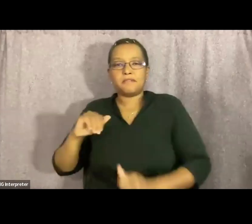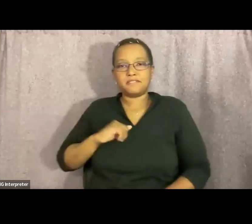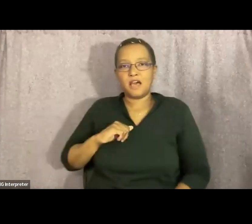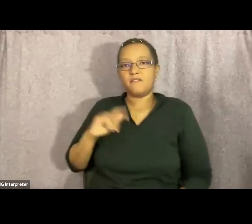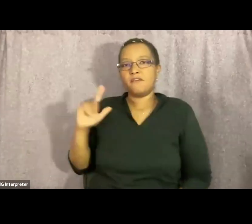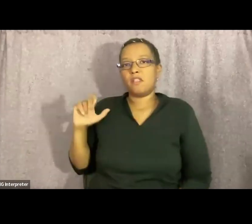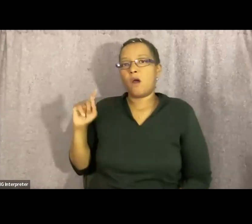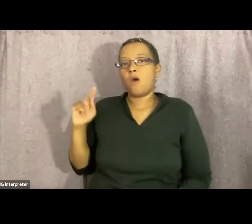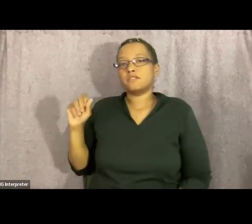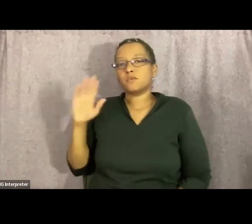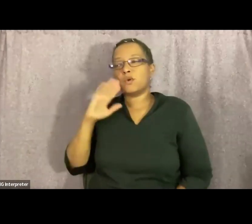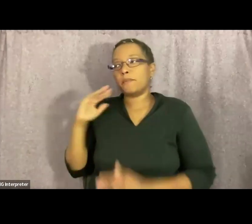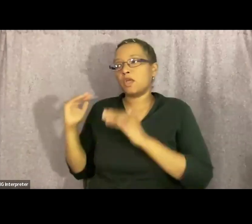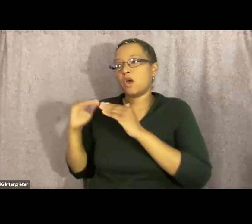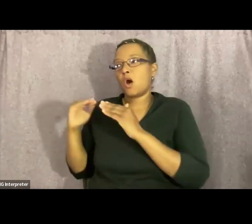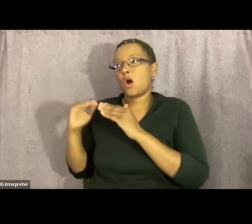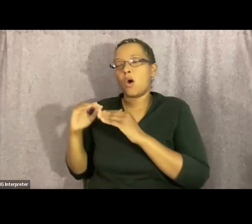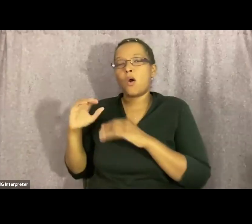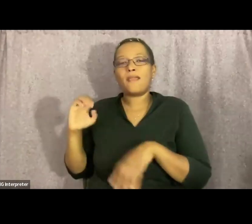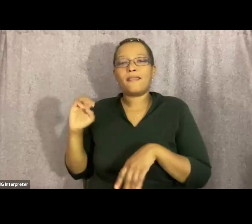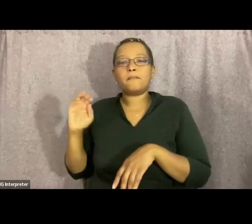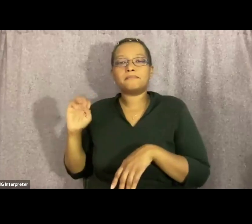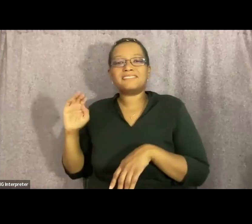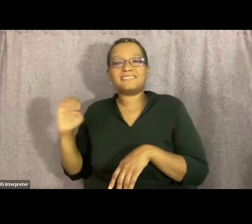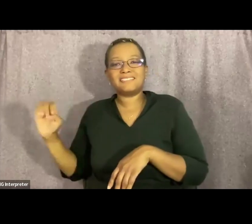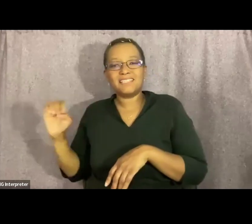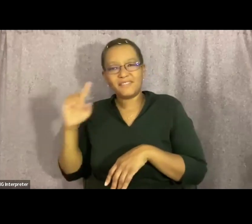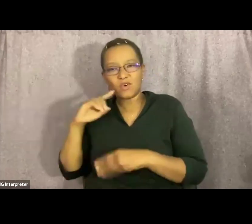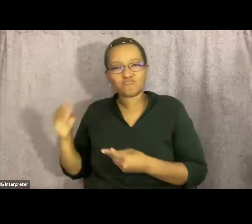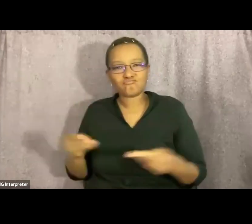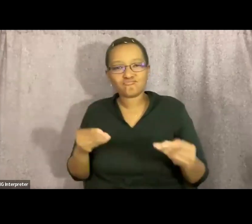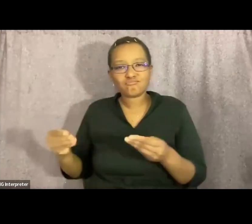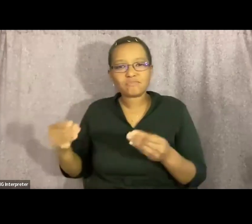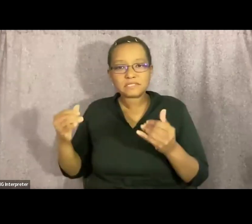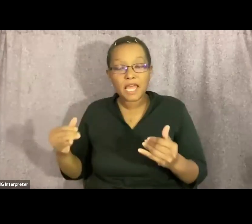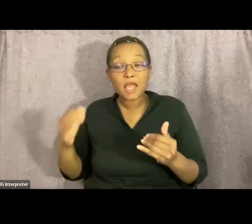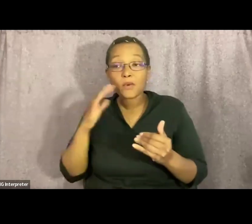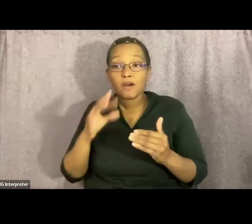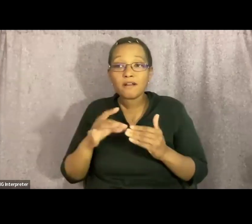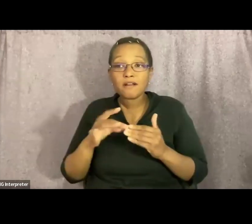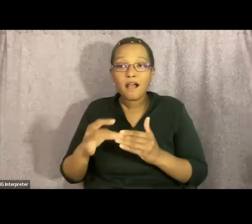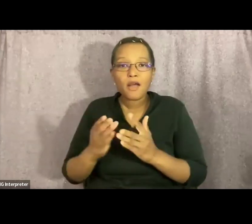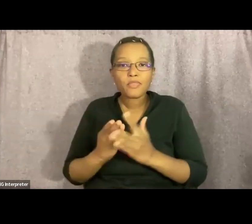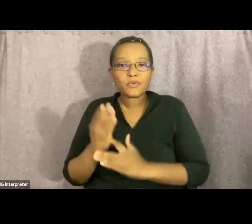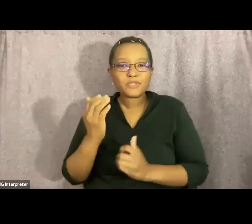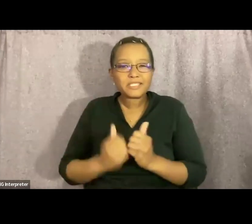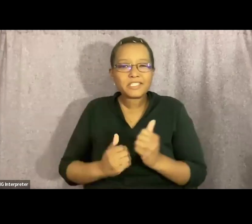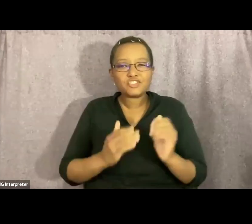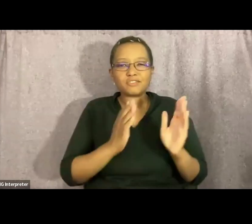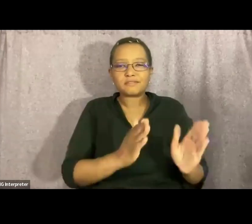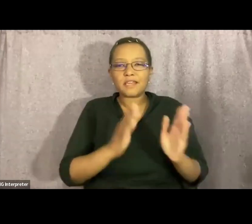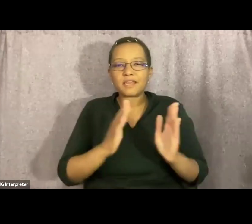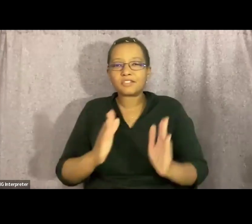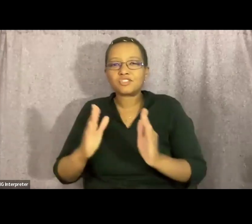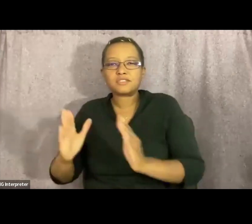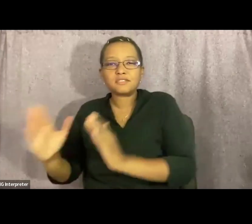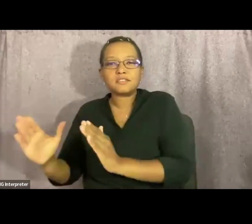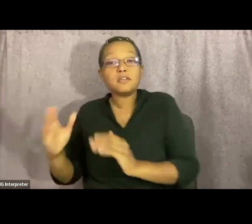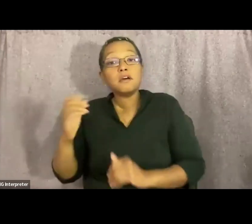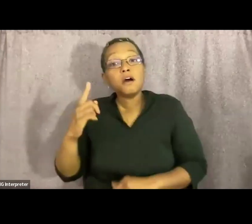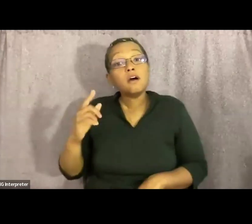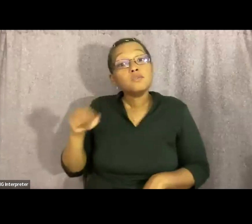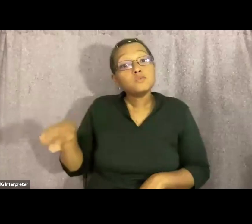today. So we will help guide us through each section. As a reminder, you are welcome to use the Q&A